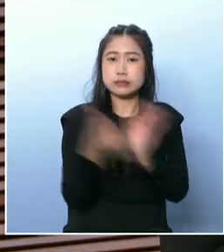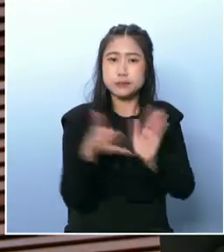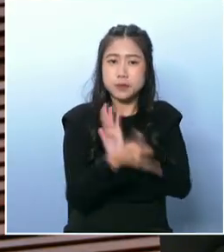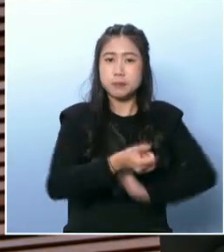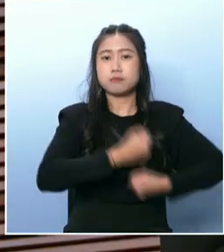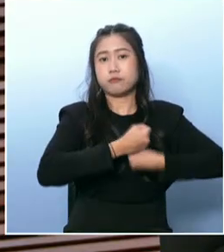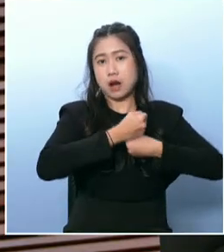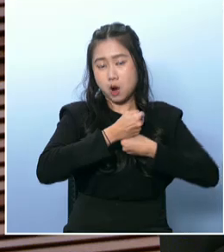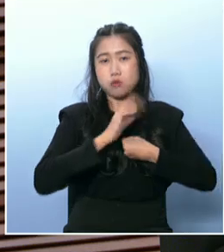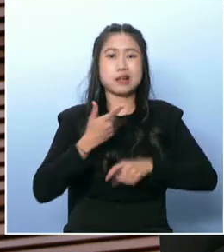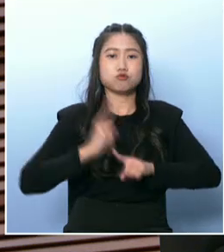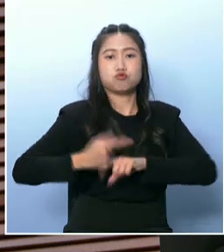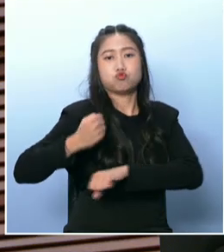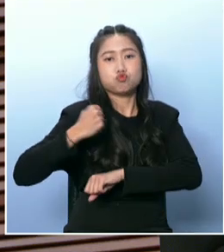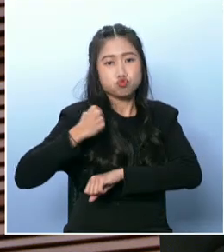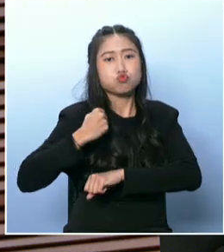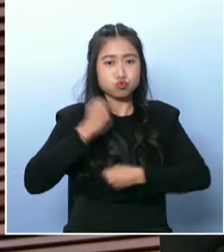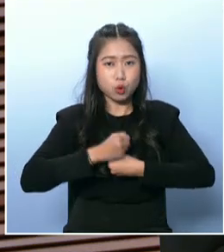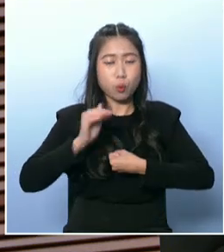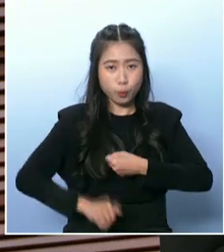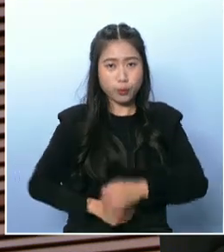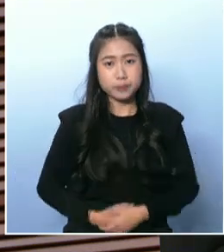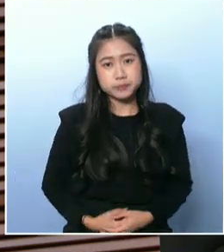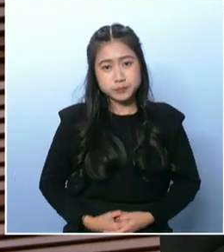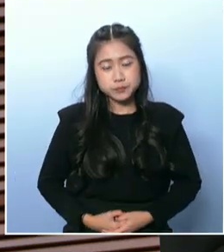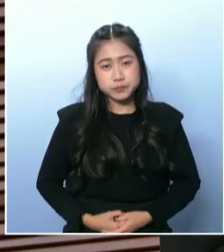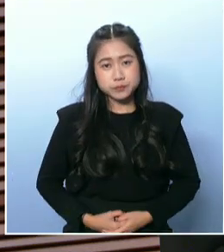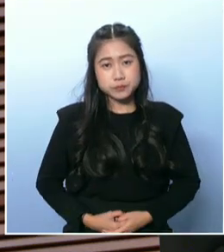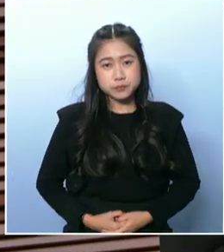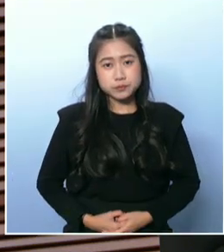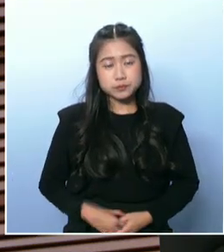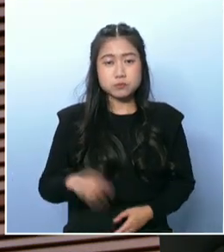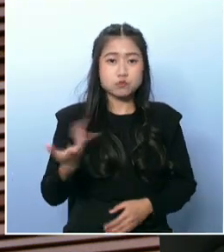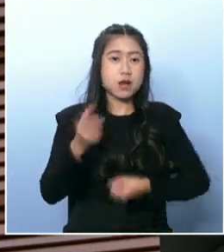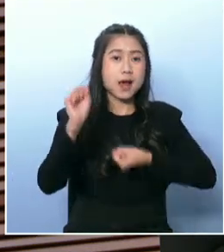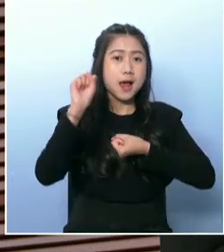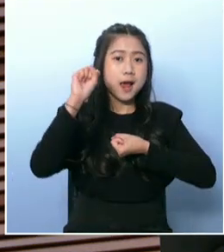programs to attract young people for joining this sector. We try to do our best.